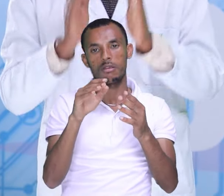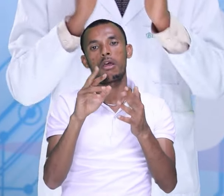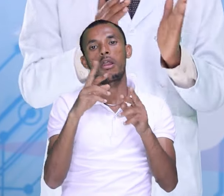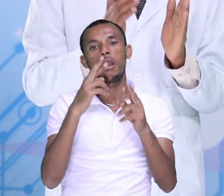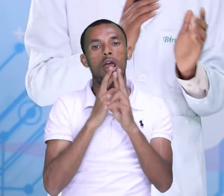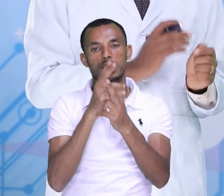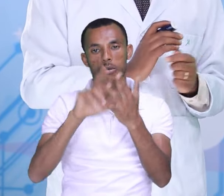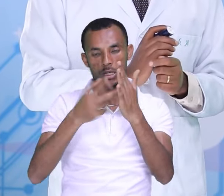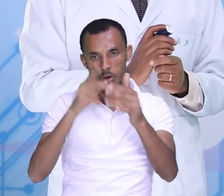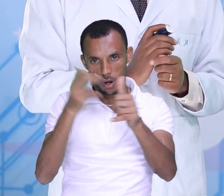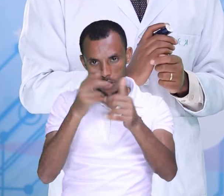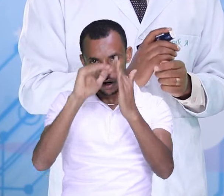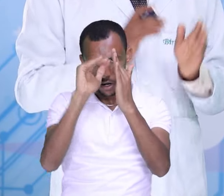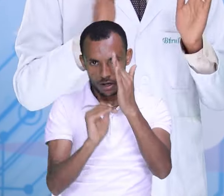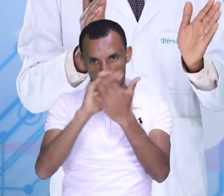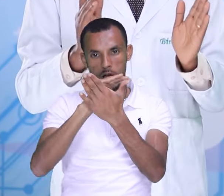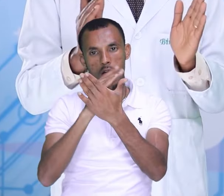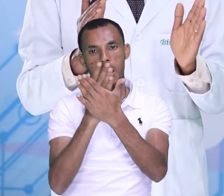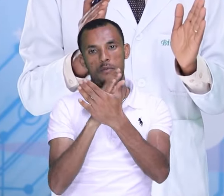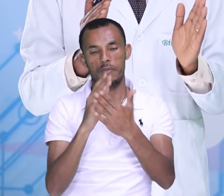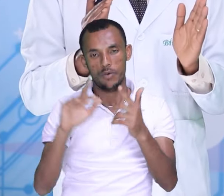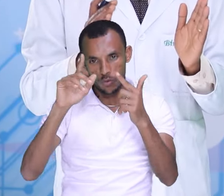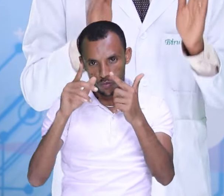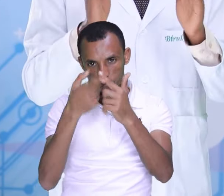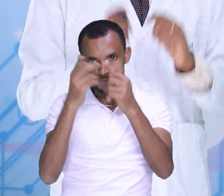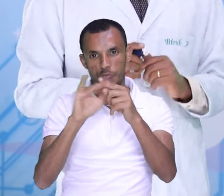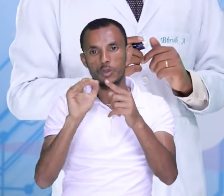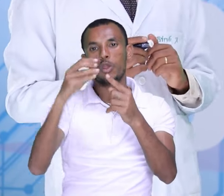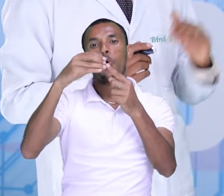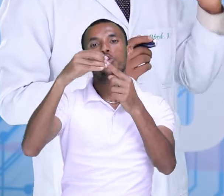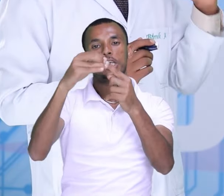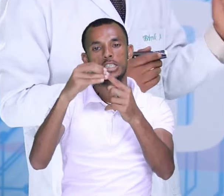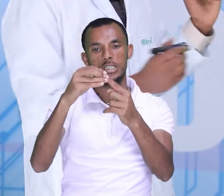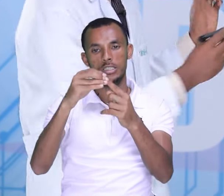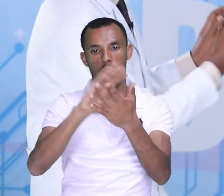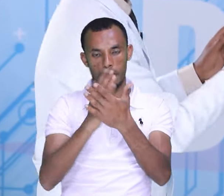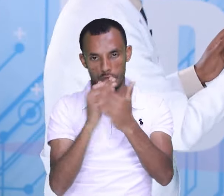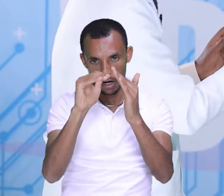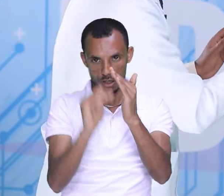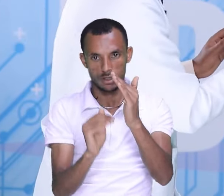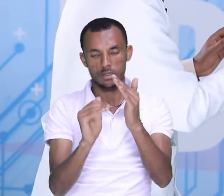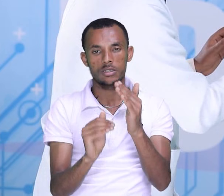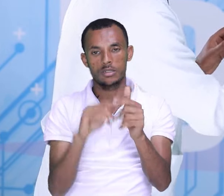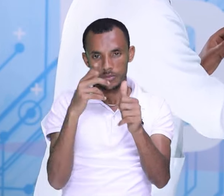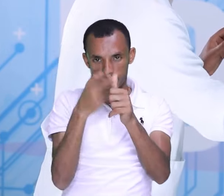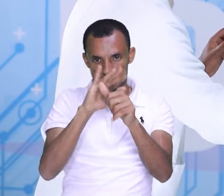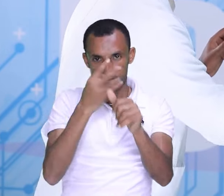fraction means one is reduction half fraction. The other one is what? Oxidation half fraction. Therefore, the first one